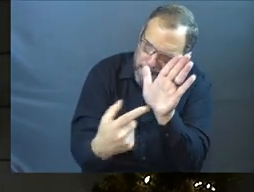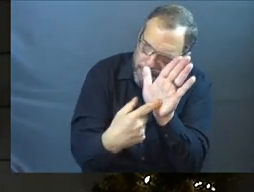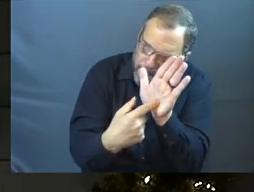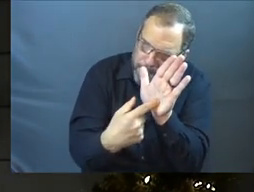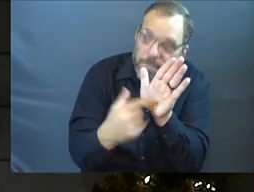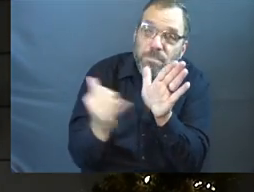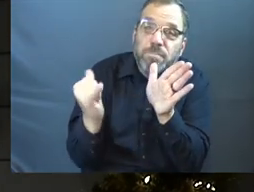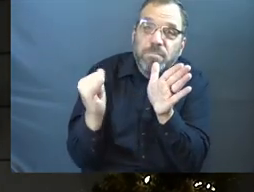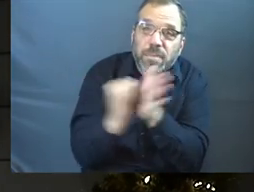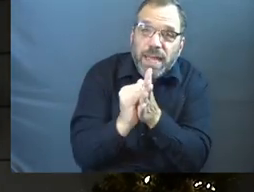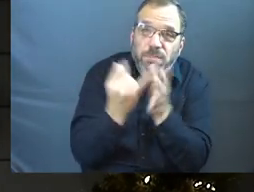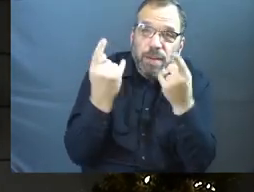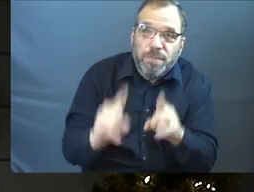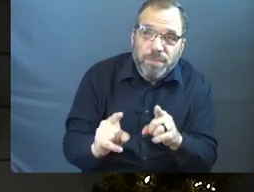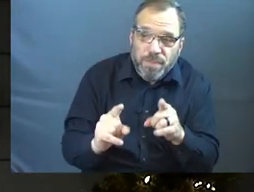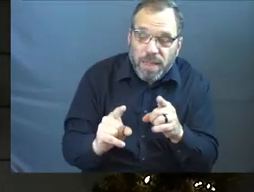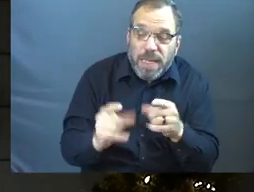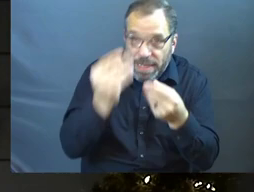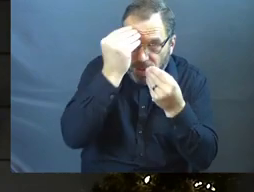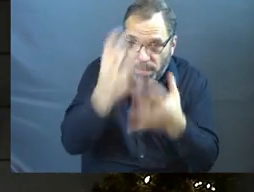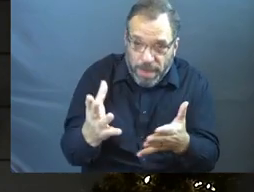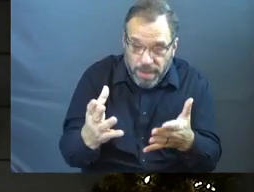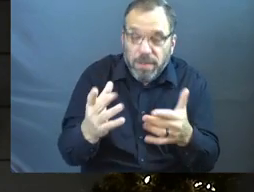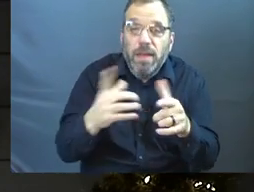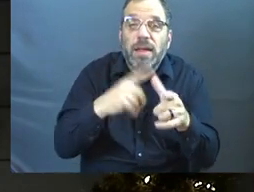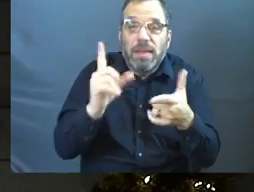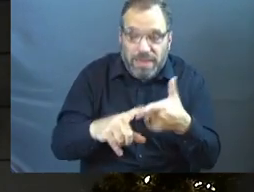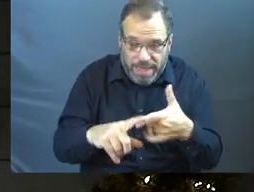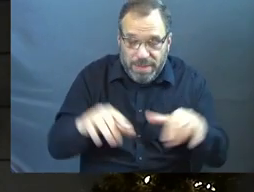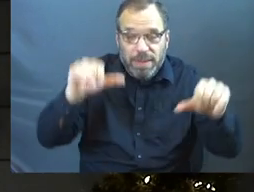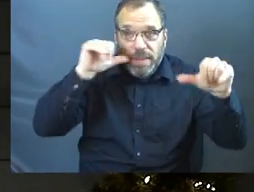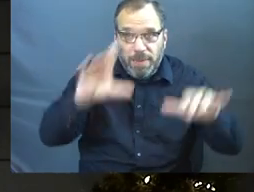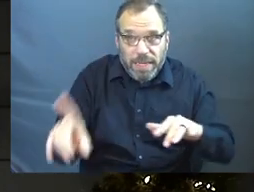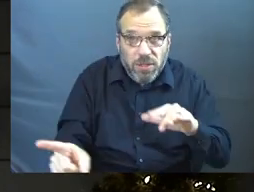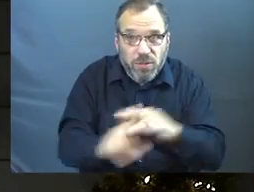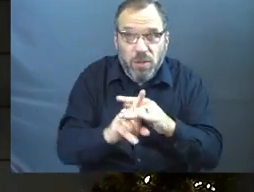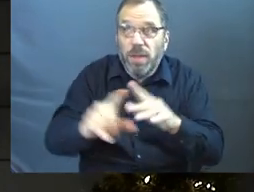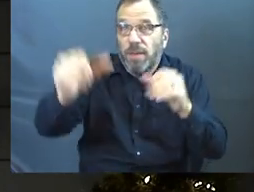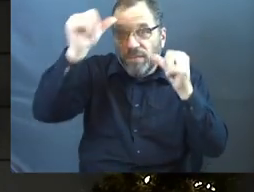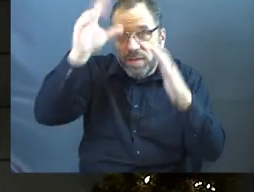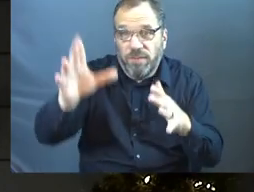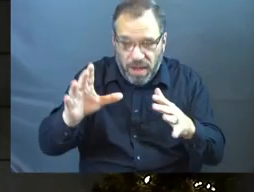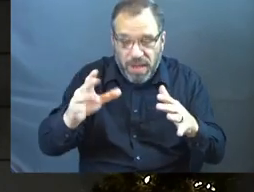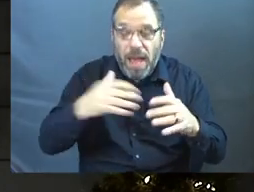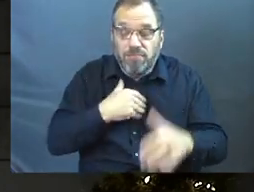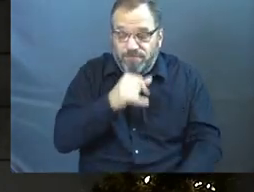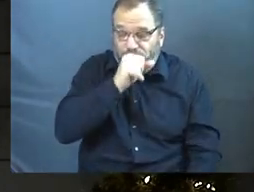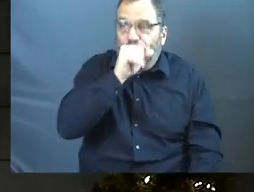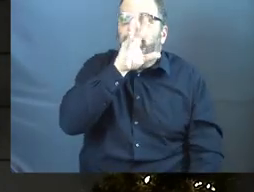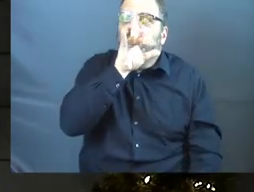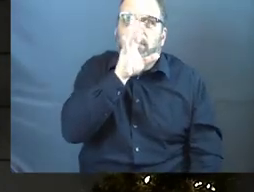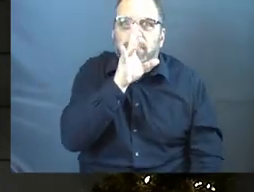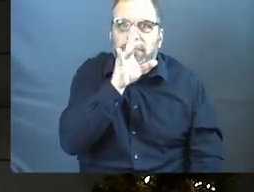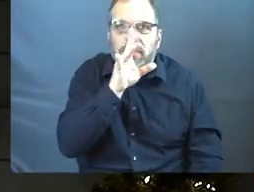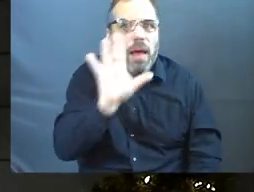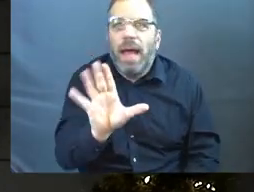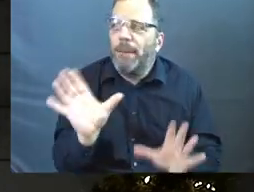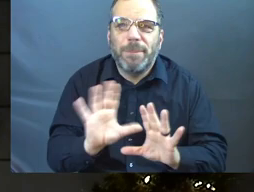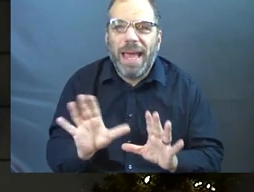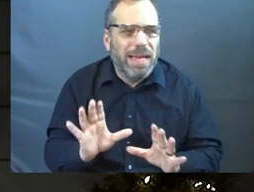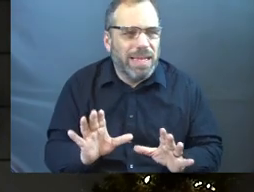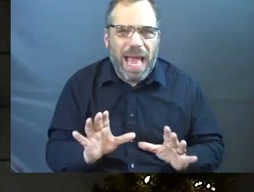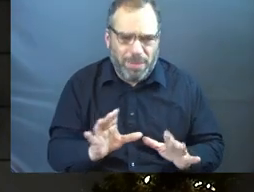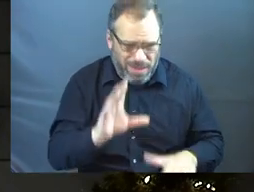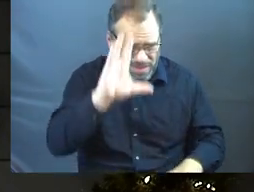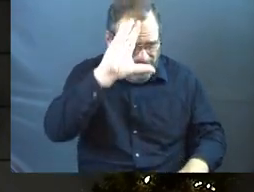So that's what's going to happen. His obedience comes in. The blessing comes in from the Father. He gets his voice back. And immediately, I mean, this man just